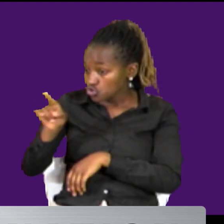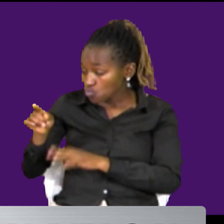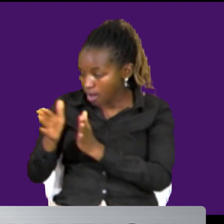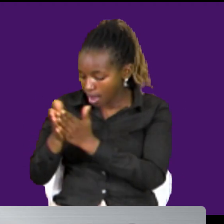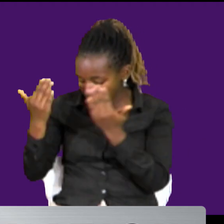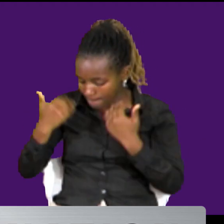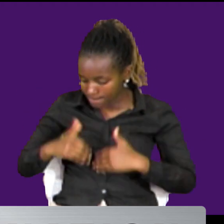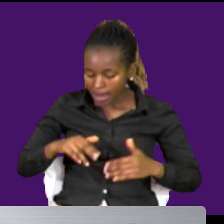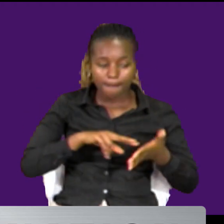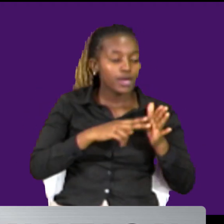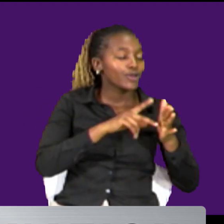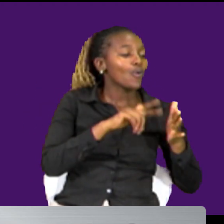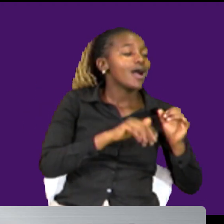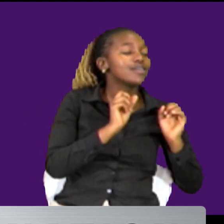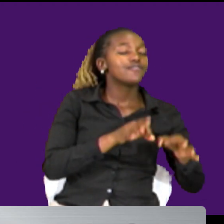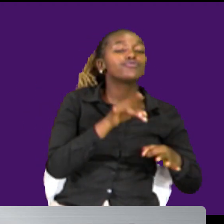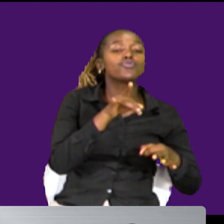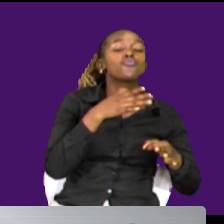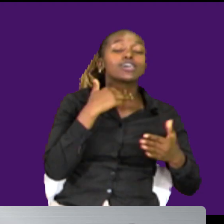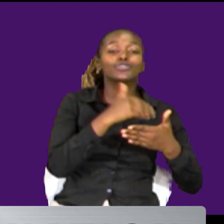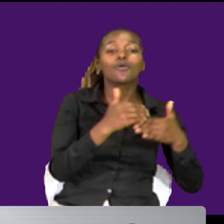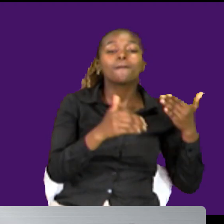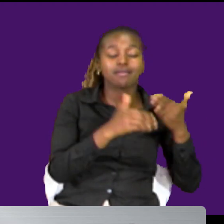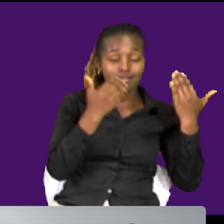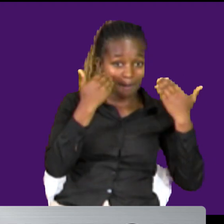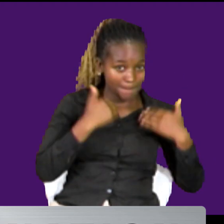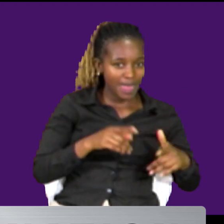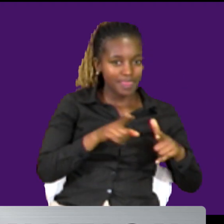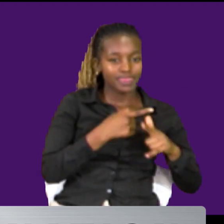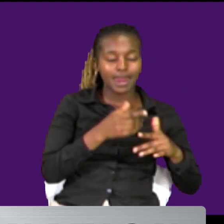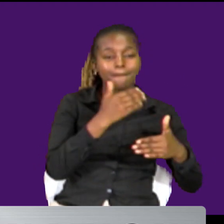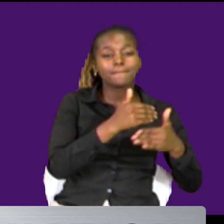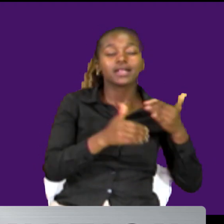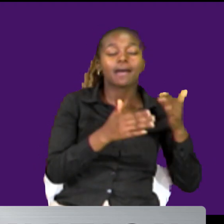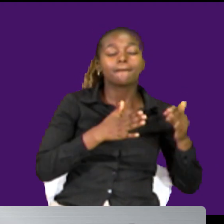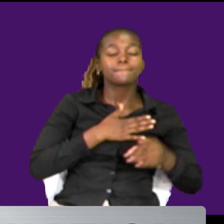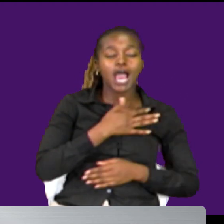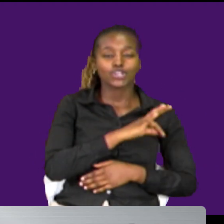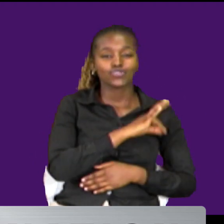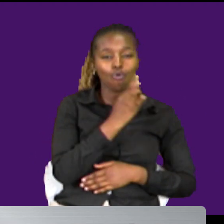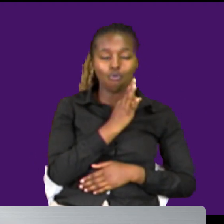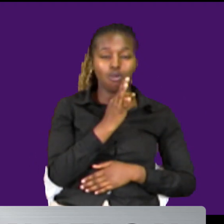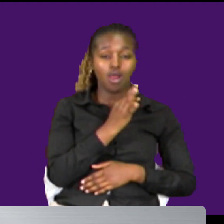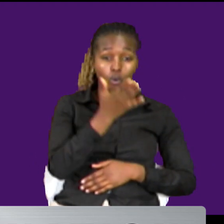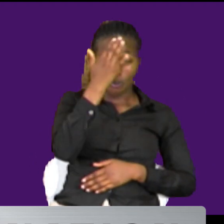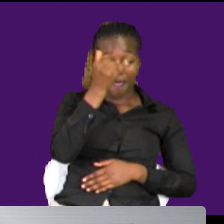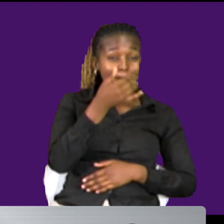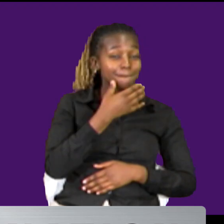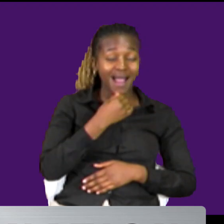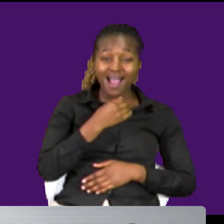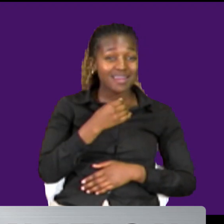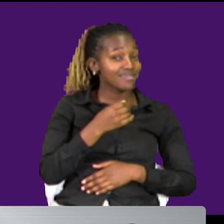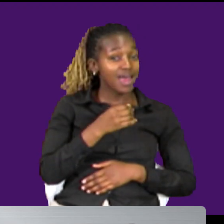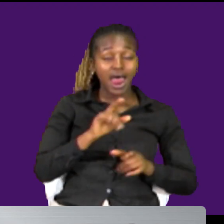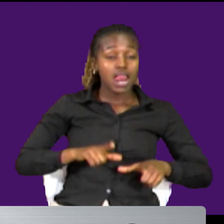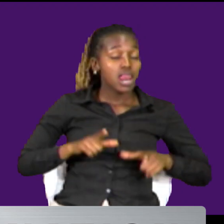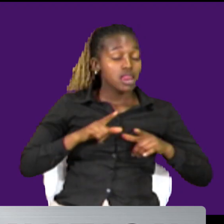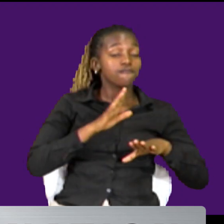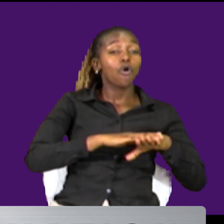me, build my soul. Right. You know, man shall not live on bread alone, but every word that comes